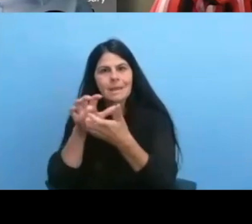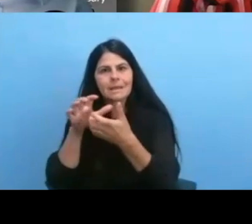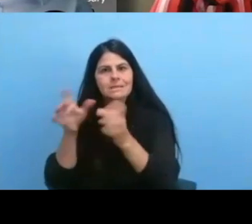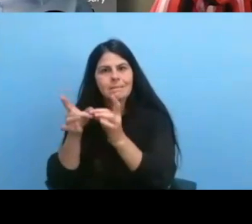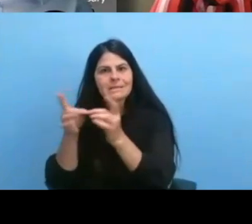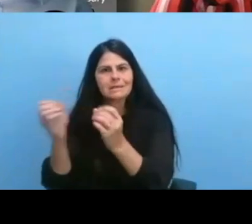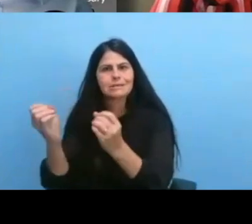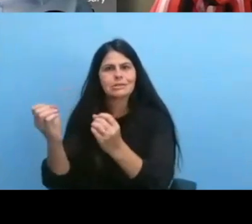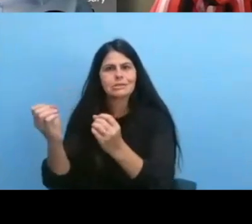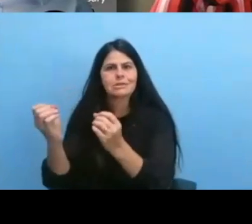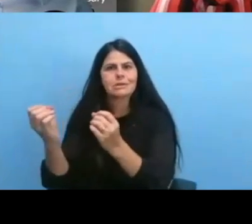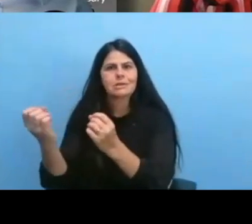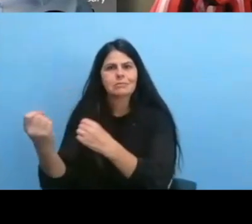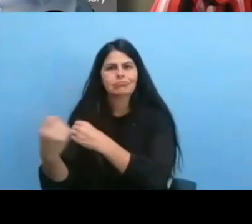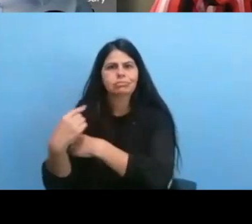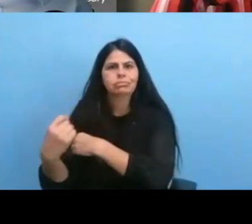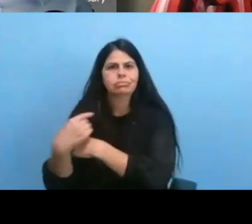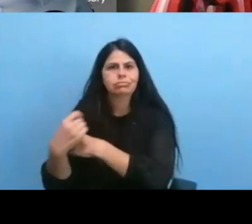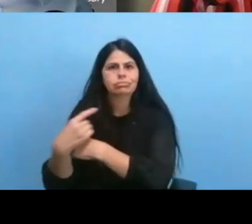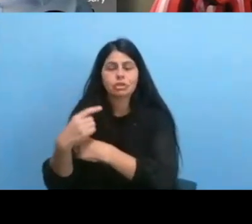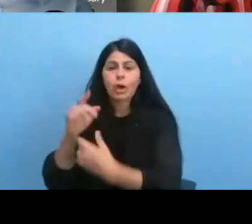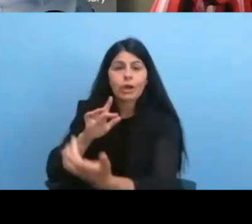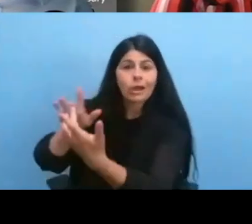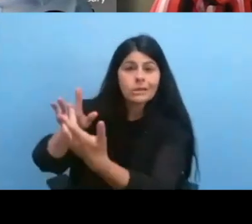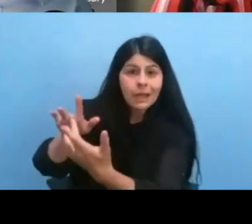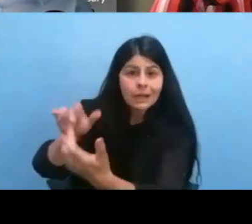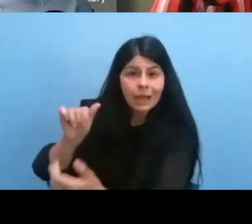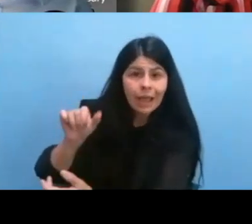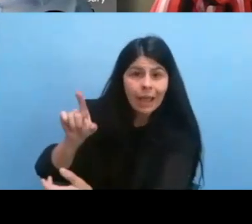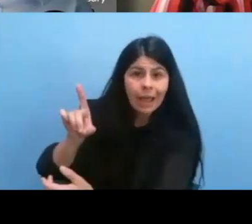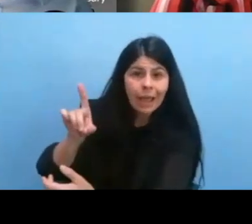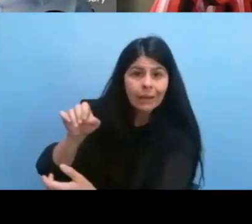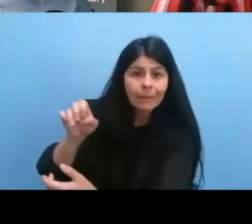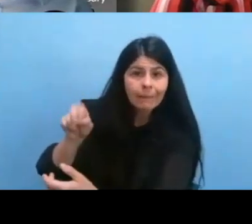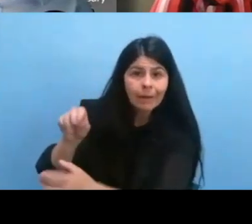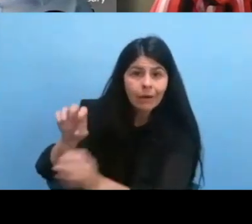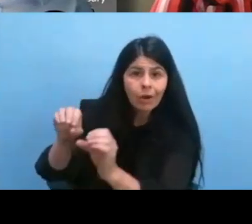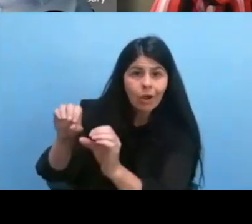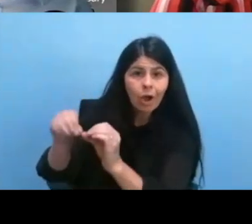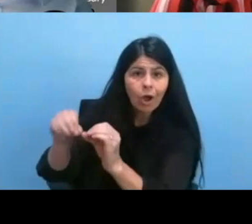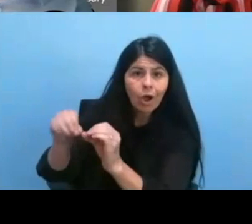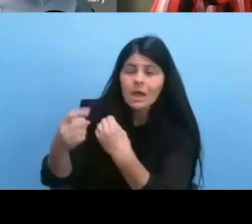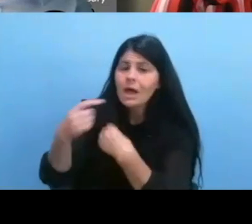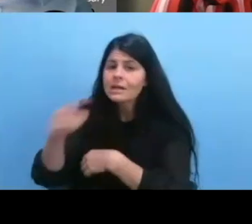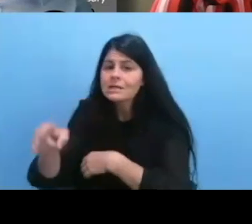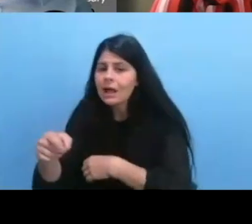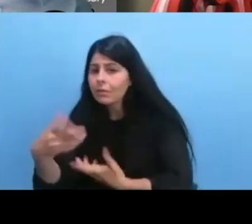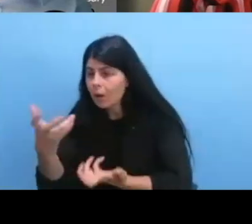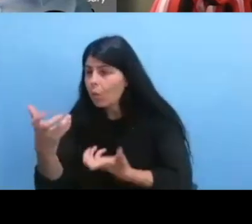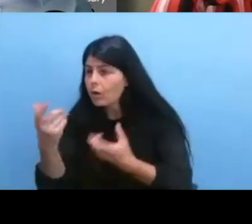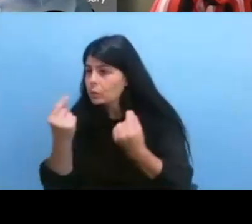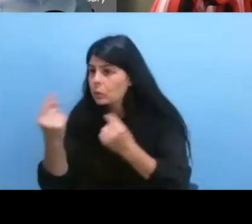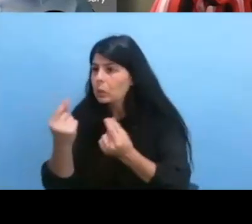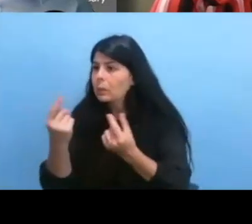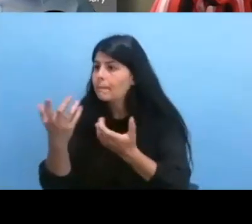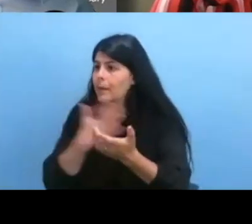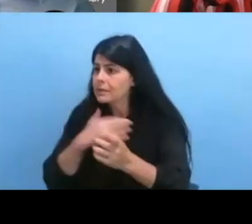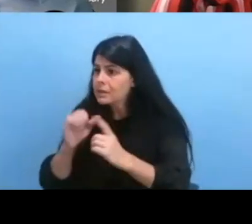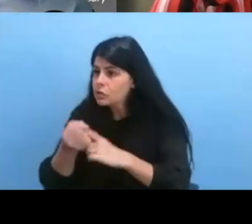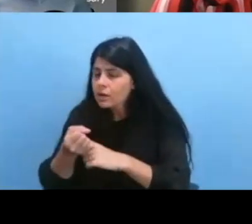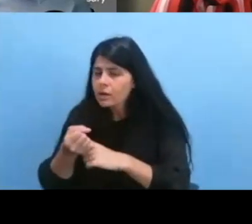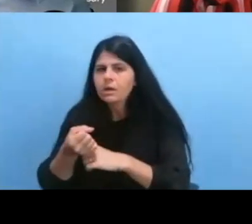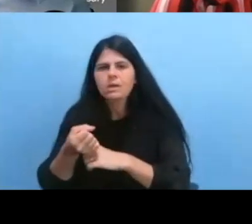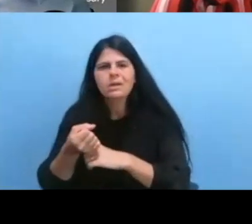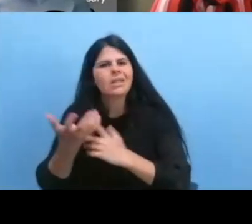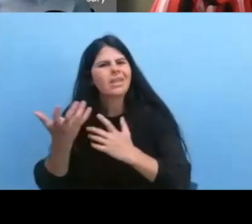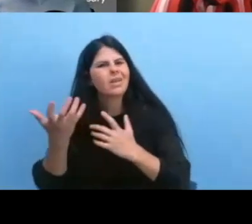offices and say, this is what I want to do, here's my situation. There was a lot of, I don't want to say pushback